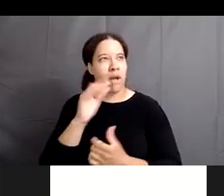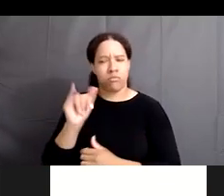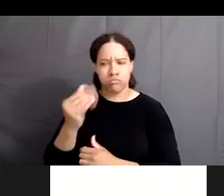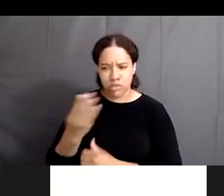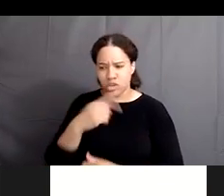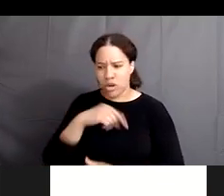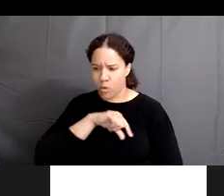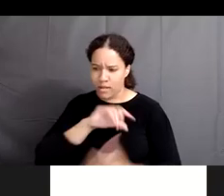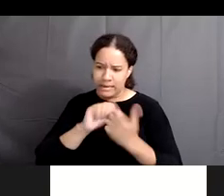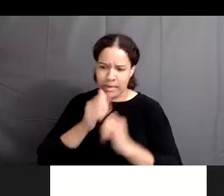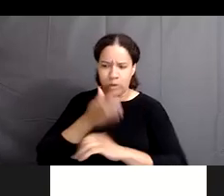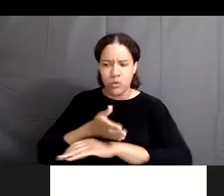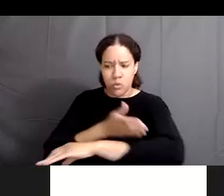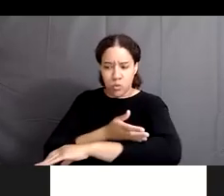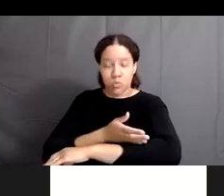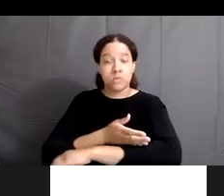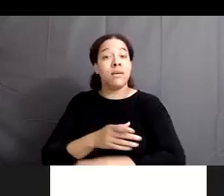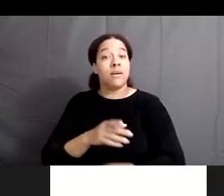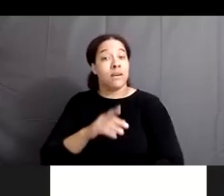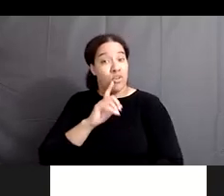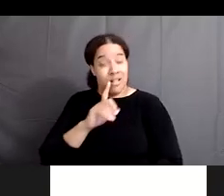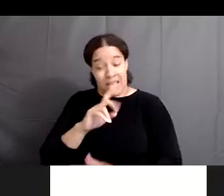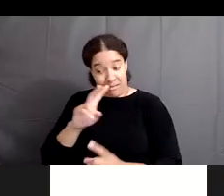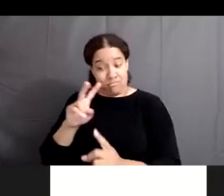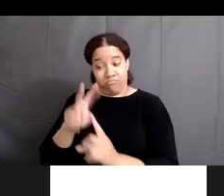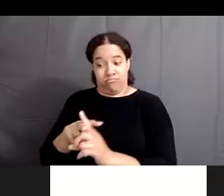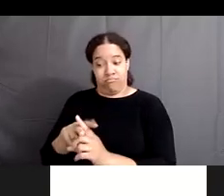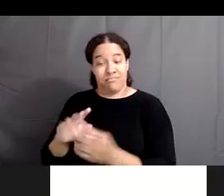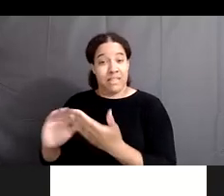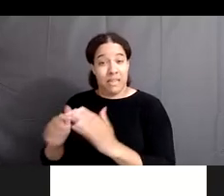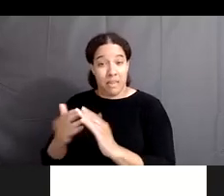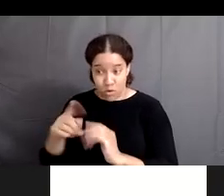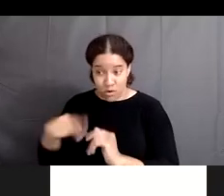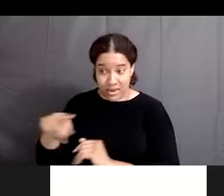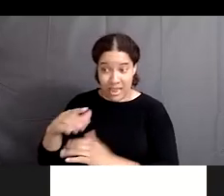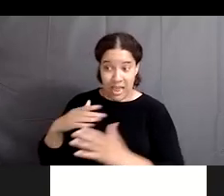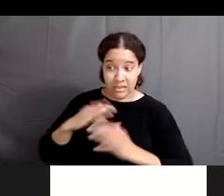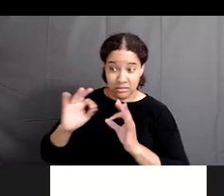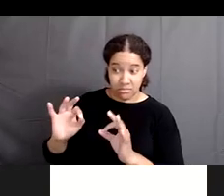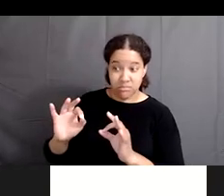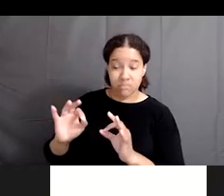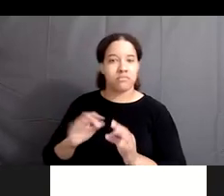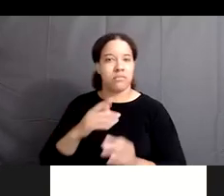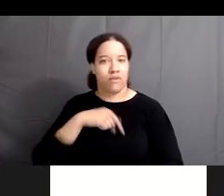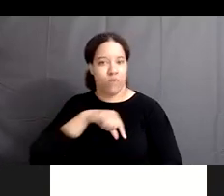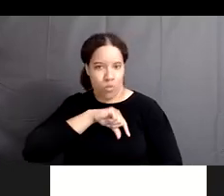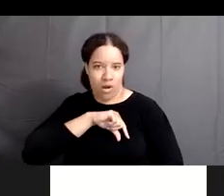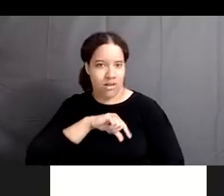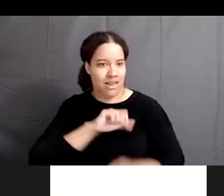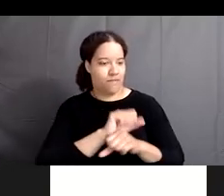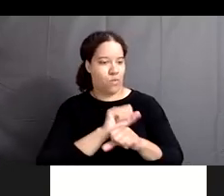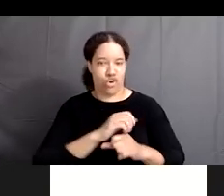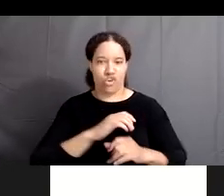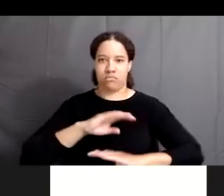that transfers to community is you have improved quality of care. So when you're not experiencing turnover with